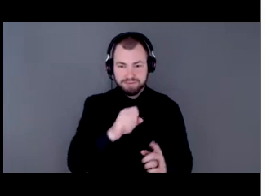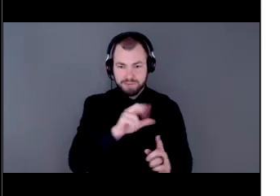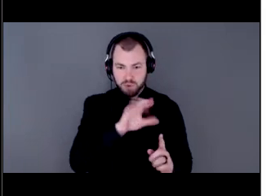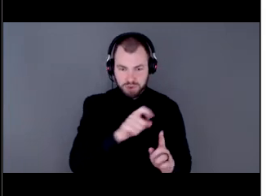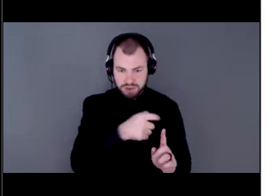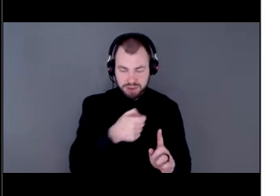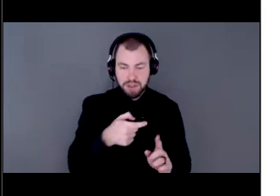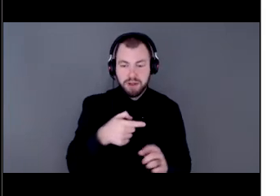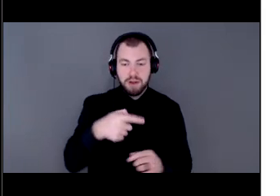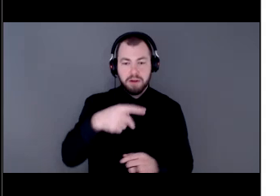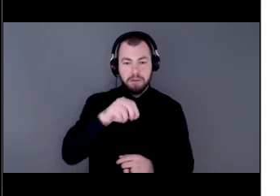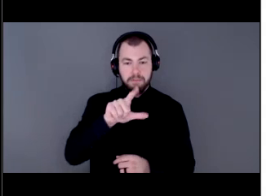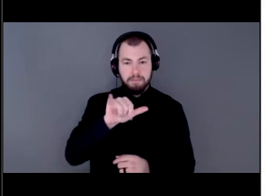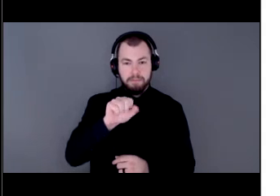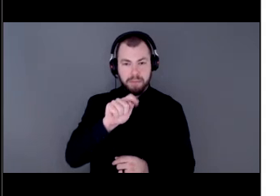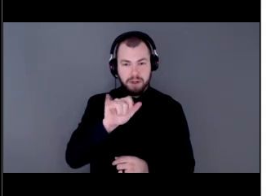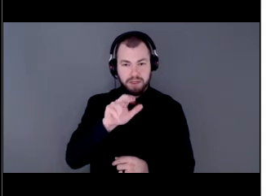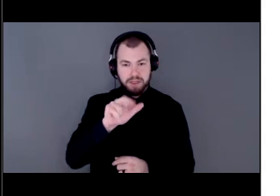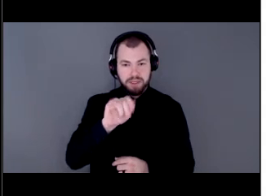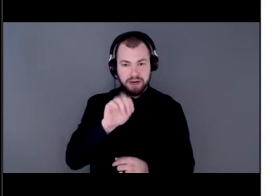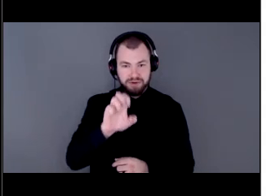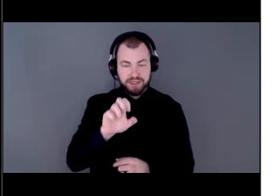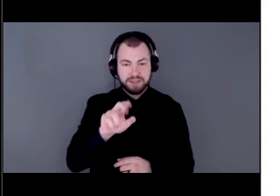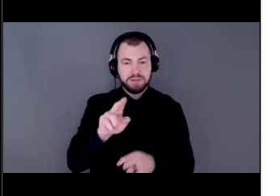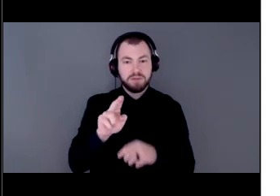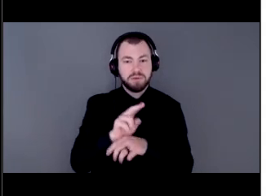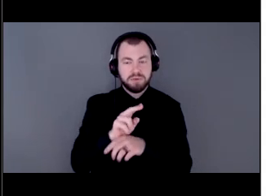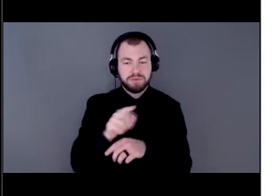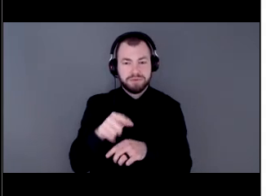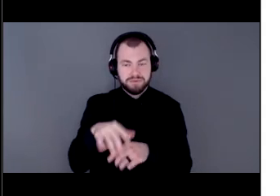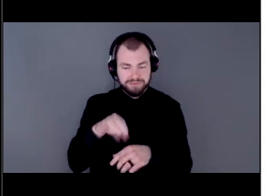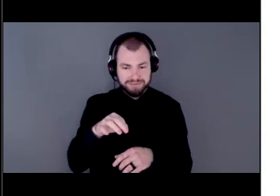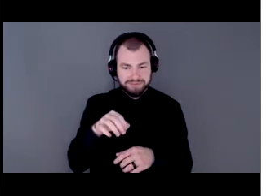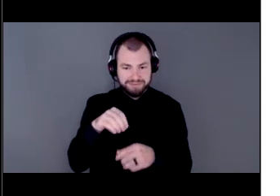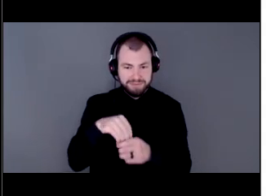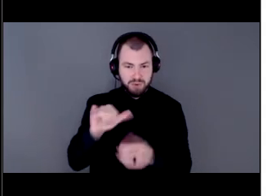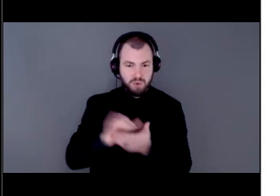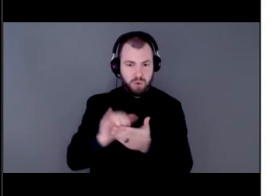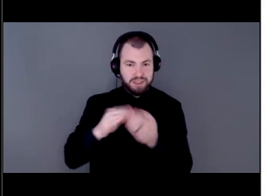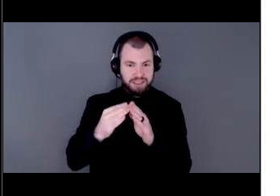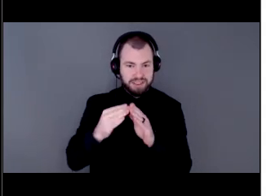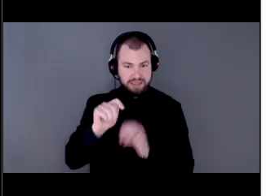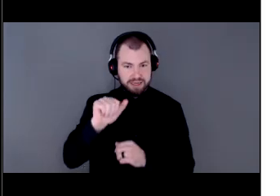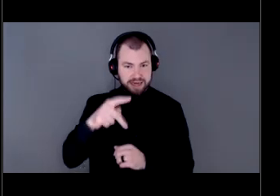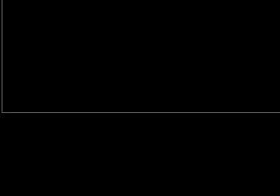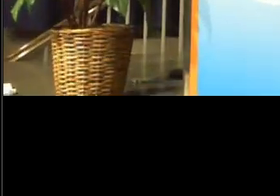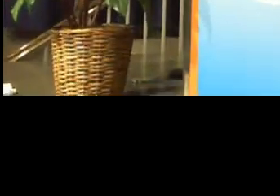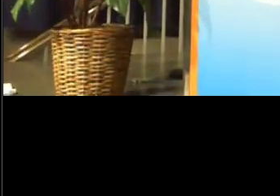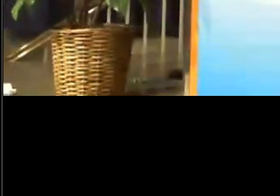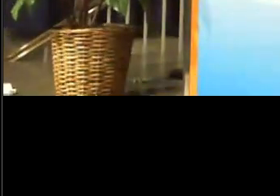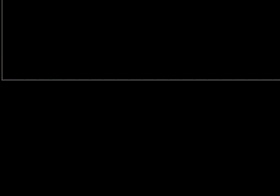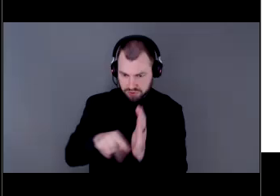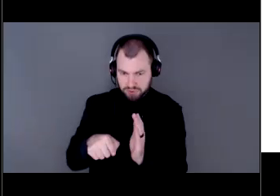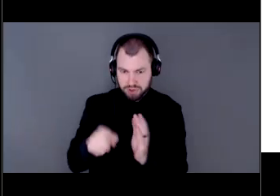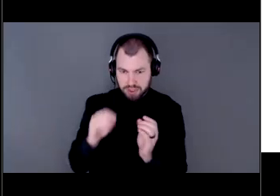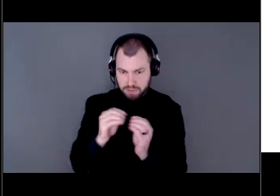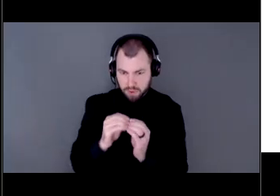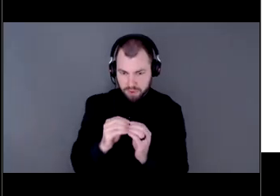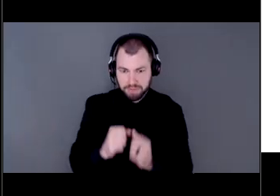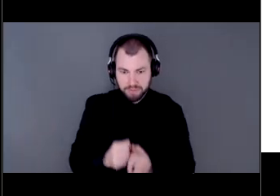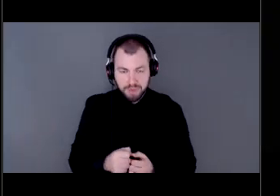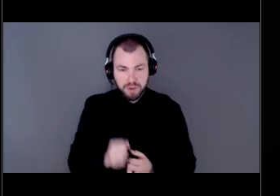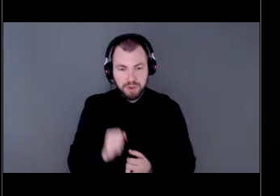was dominant in the New York City tap waters. And right now we are still doing more research on that. And so one research also